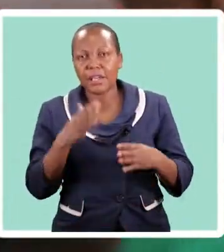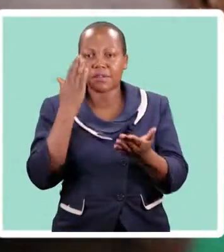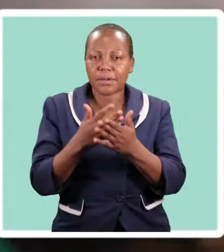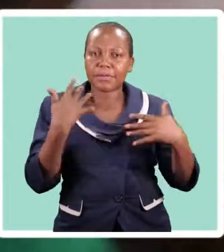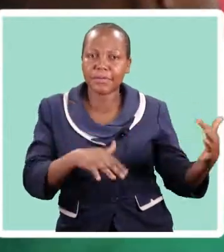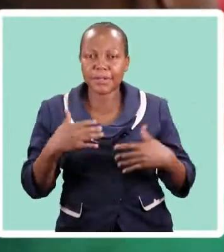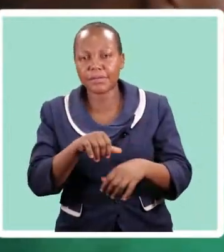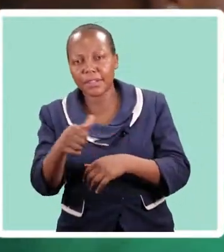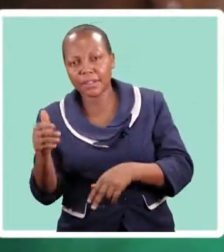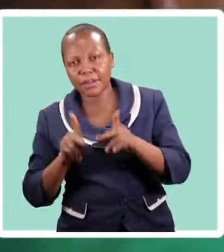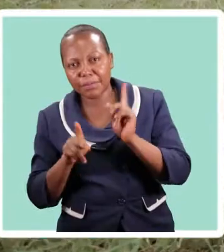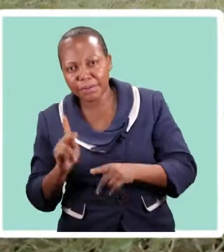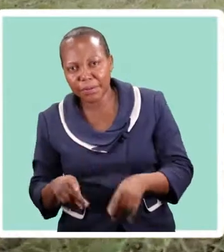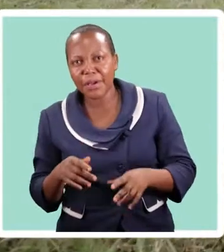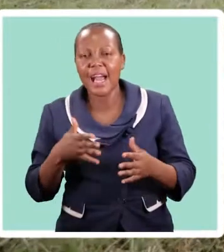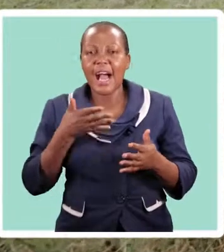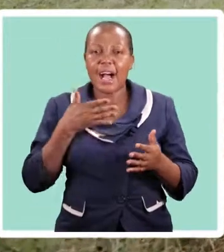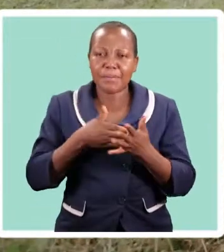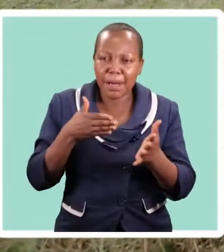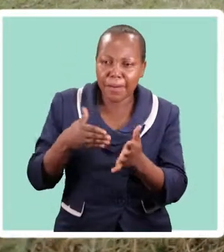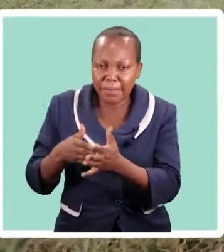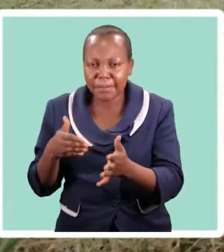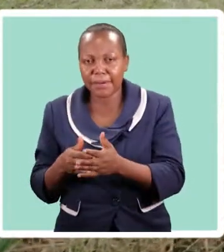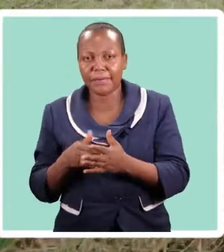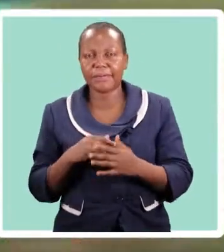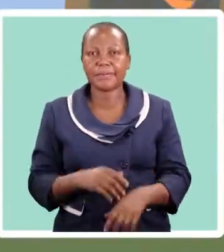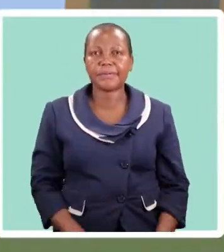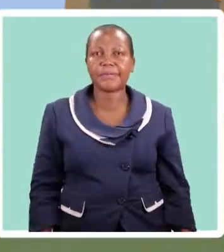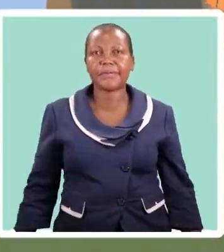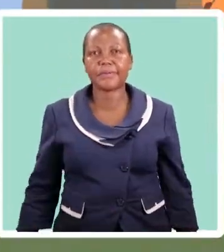stopped playing with everybody. I really had a lot of difficulties.